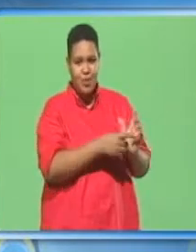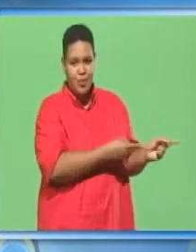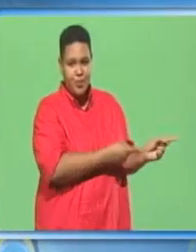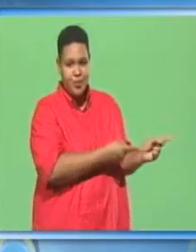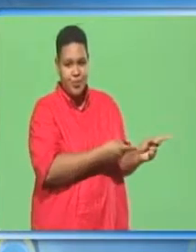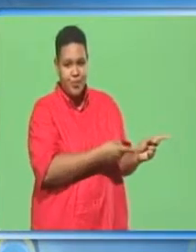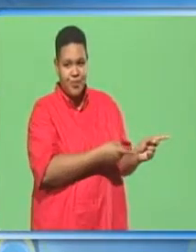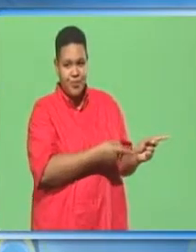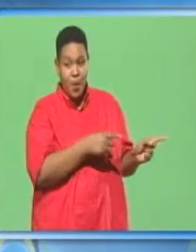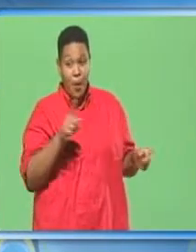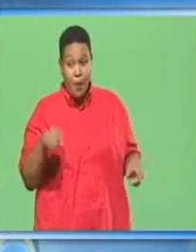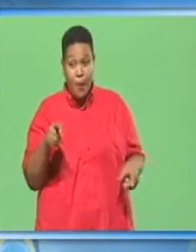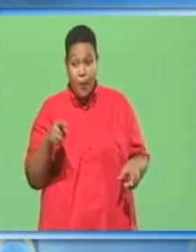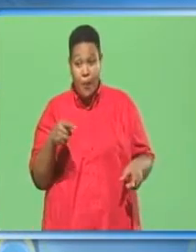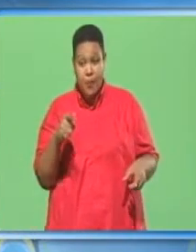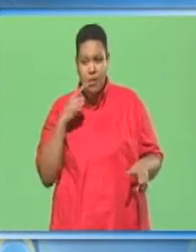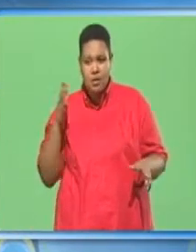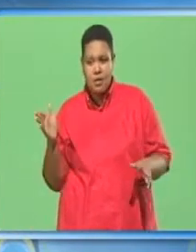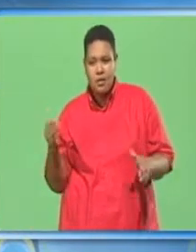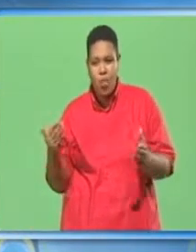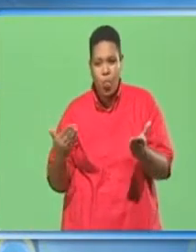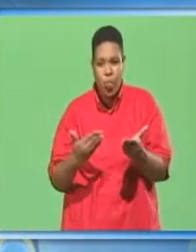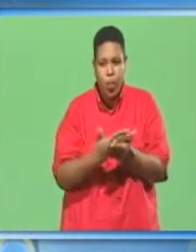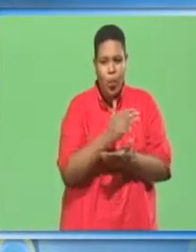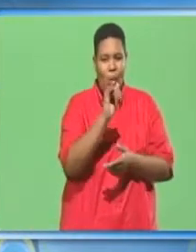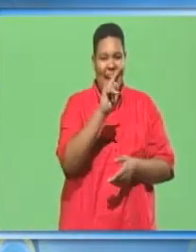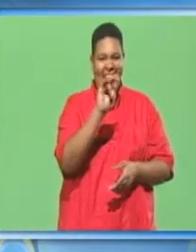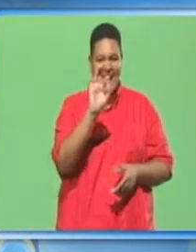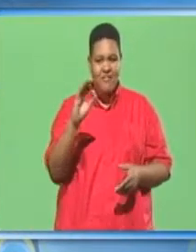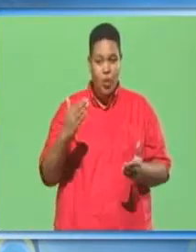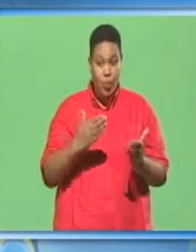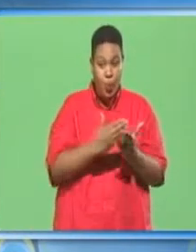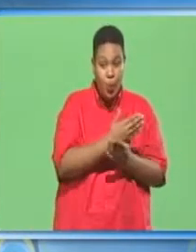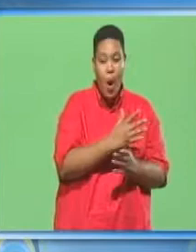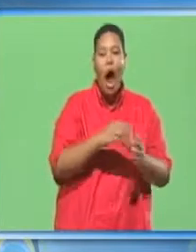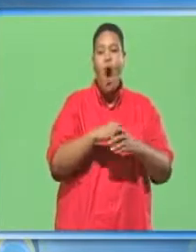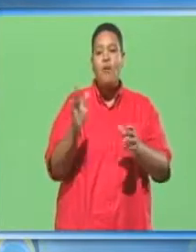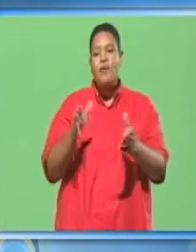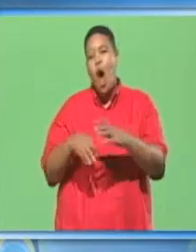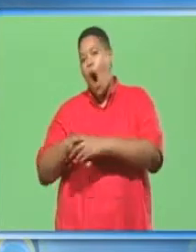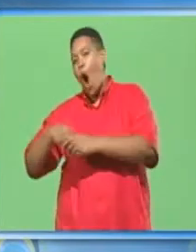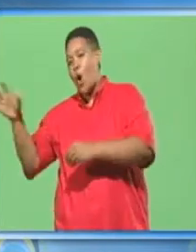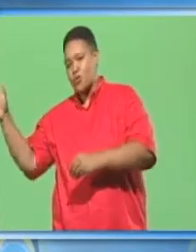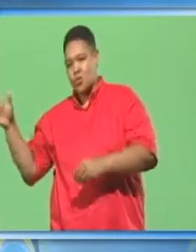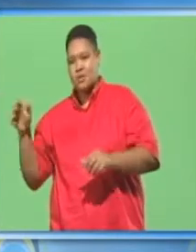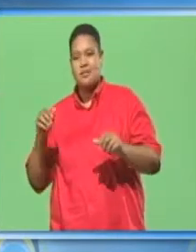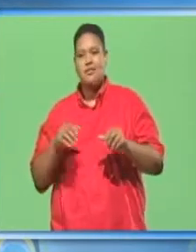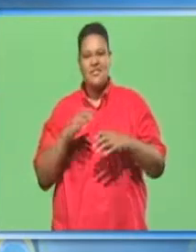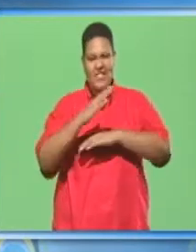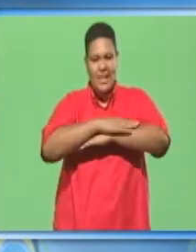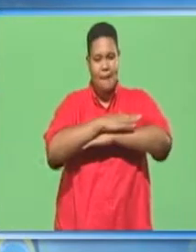the out-feed roller pushes the wood from under the table after planing has taken place.